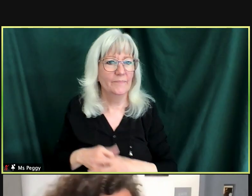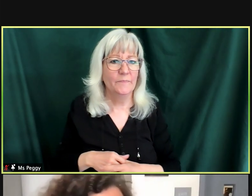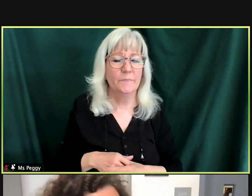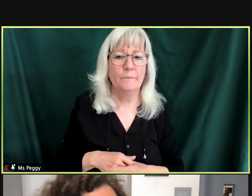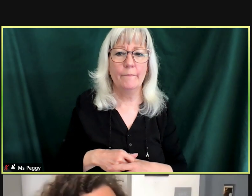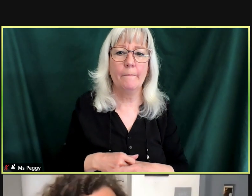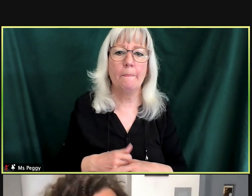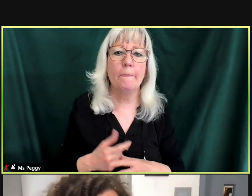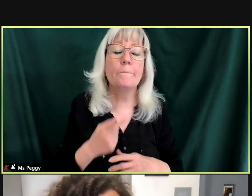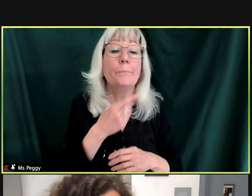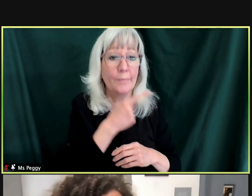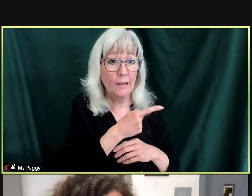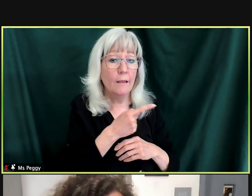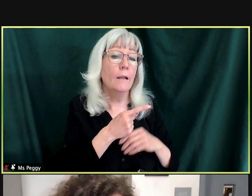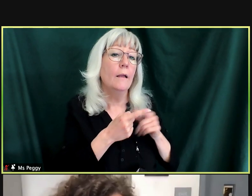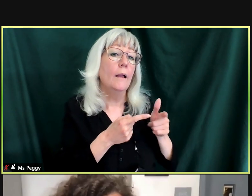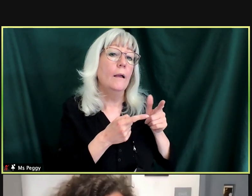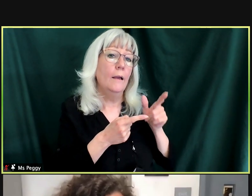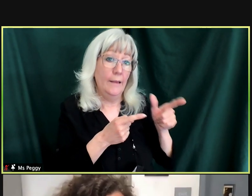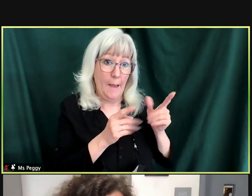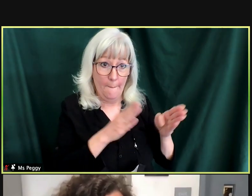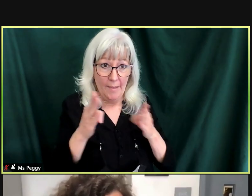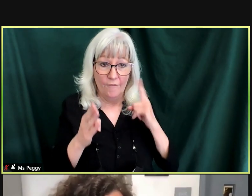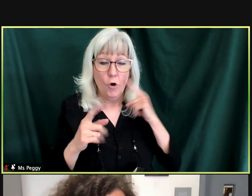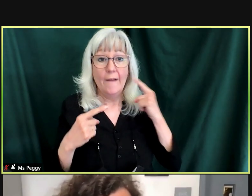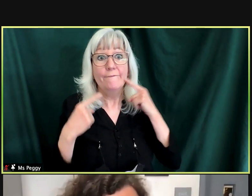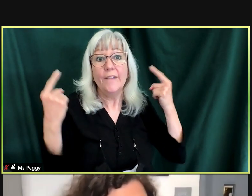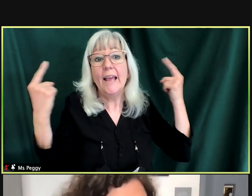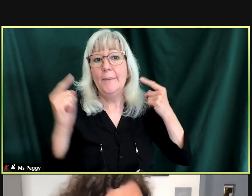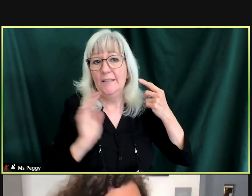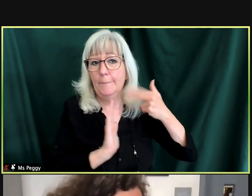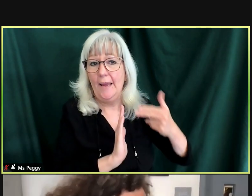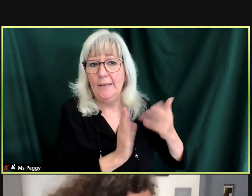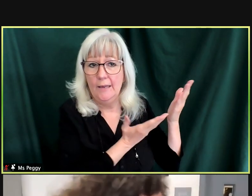This is also a painting, a plan for a very famous painting.